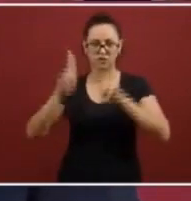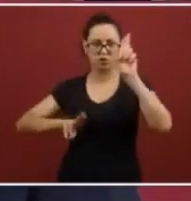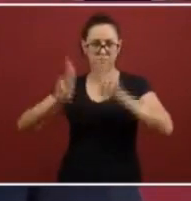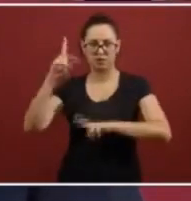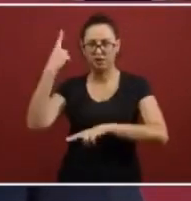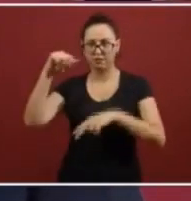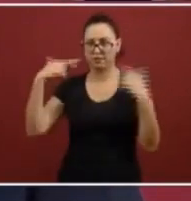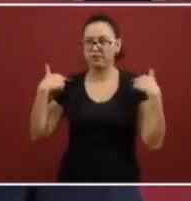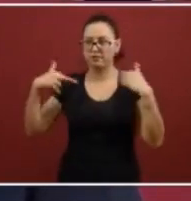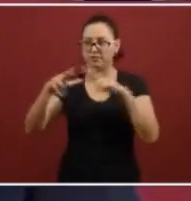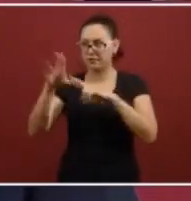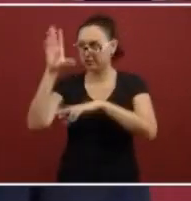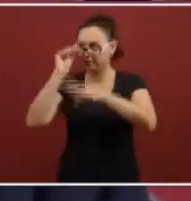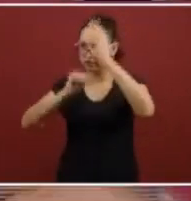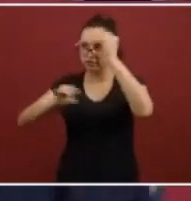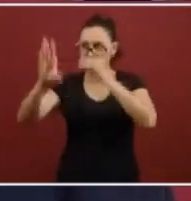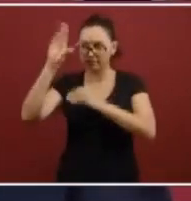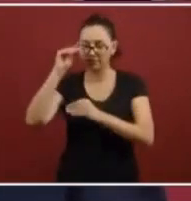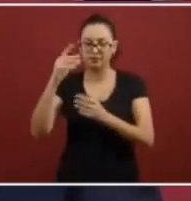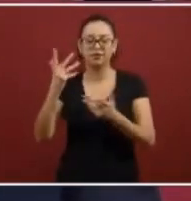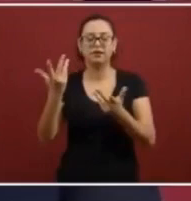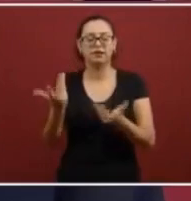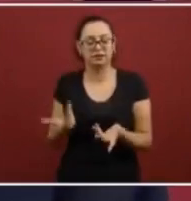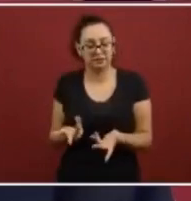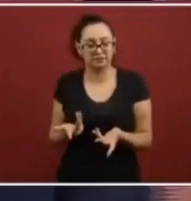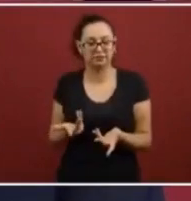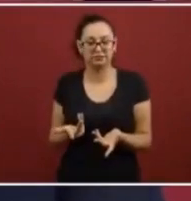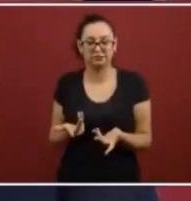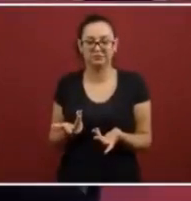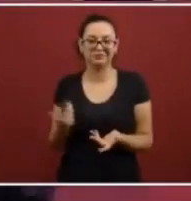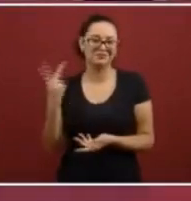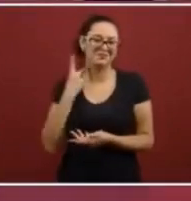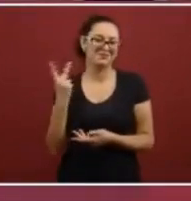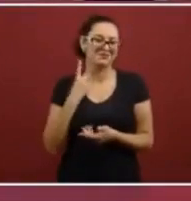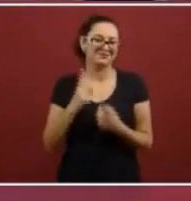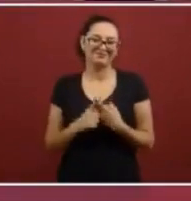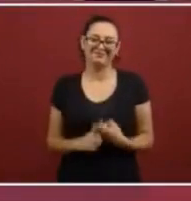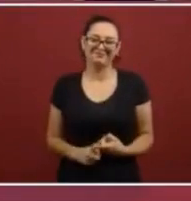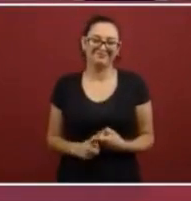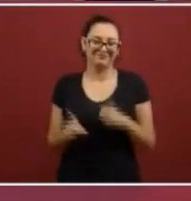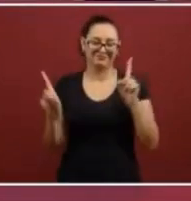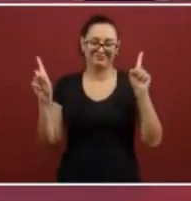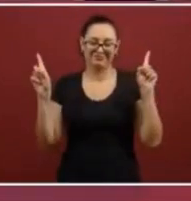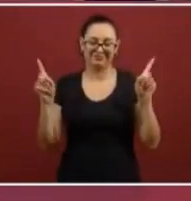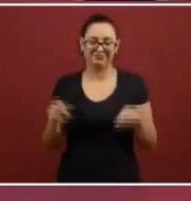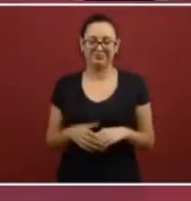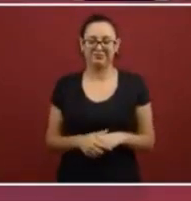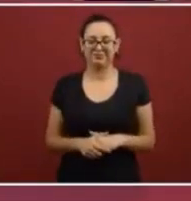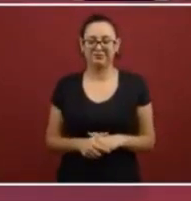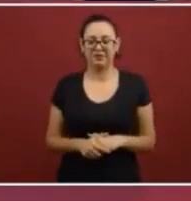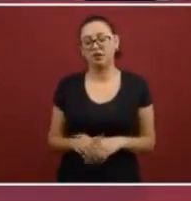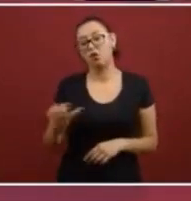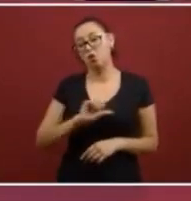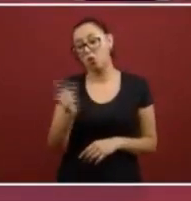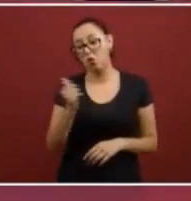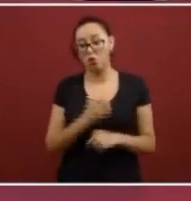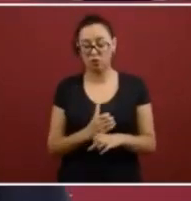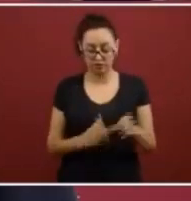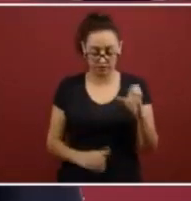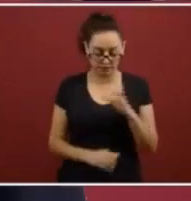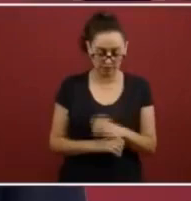the norm. Es una política distinta. He says it's a new ¿Qué otra cosa?